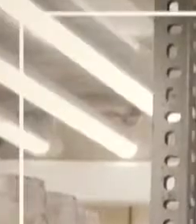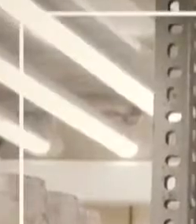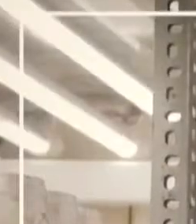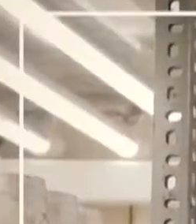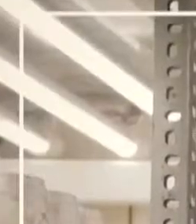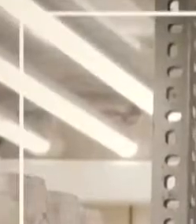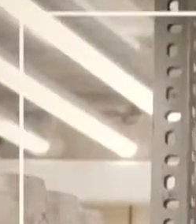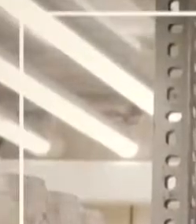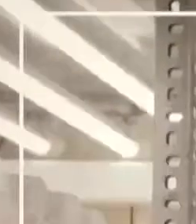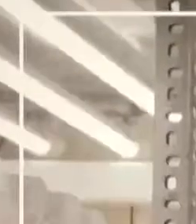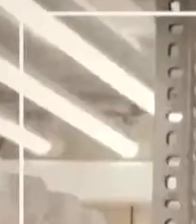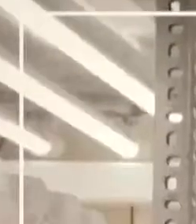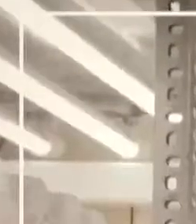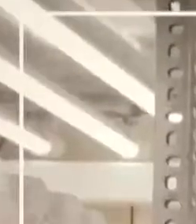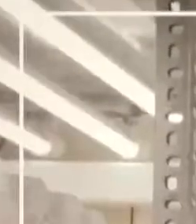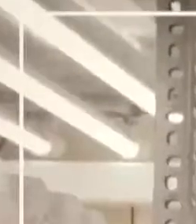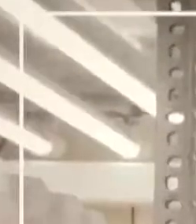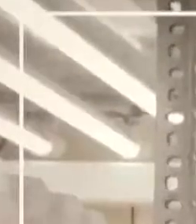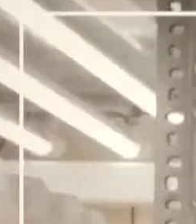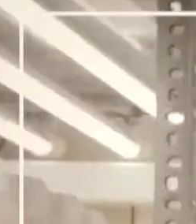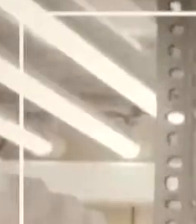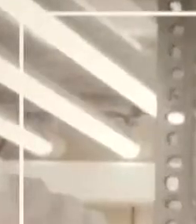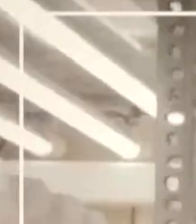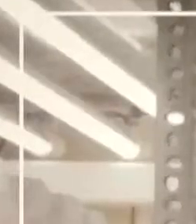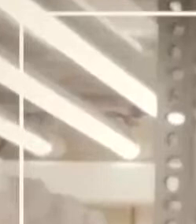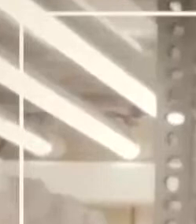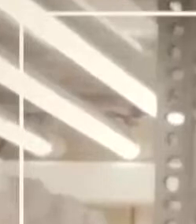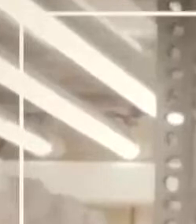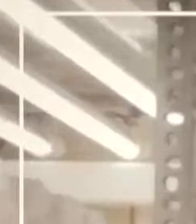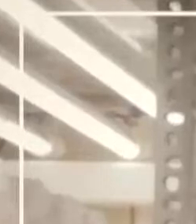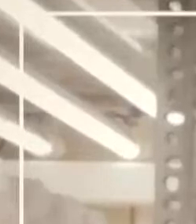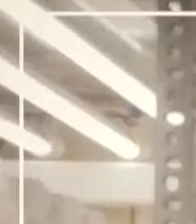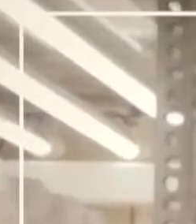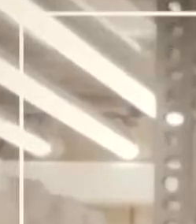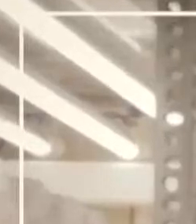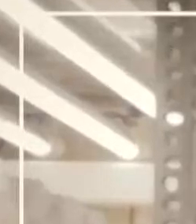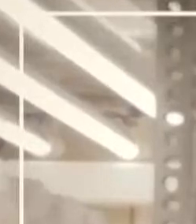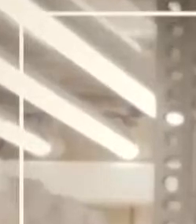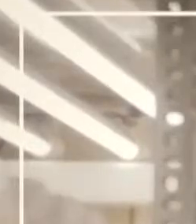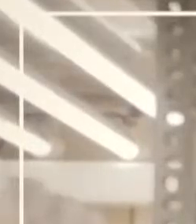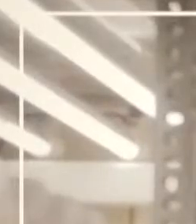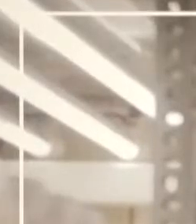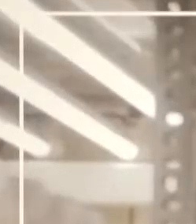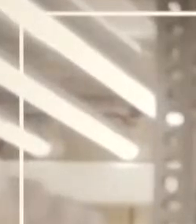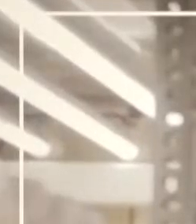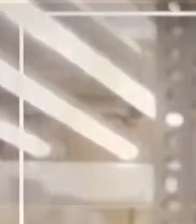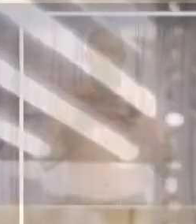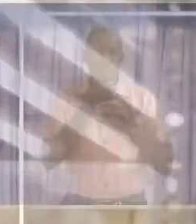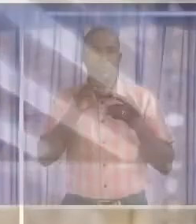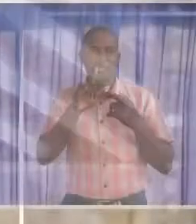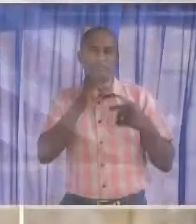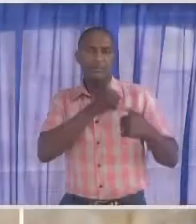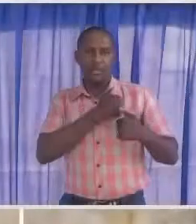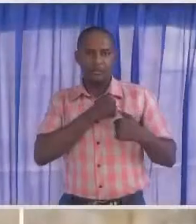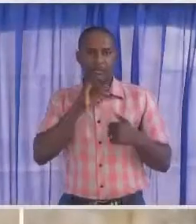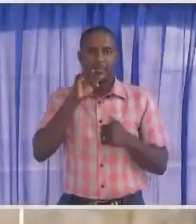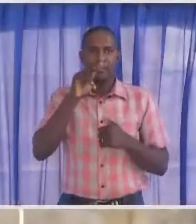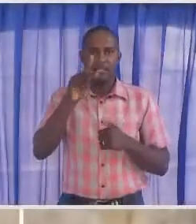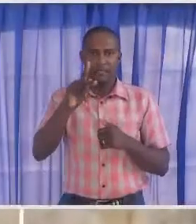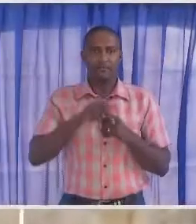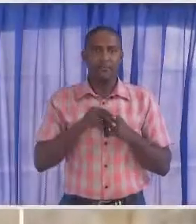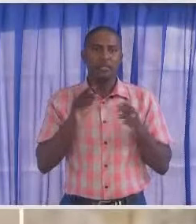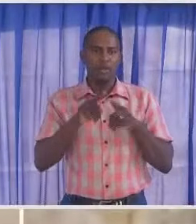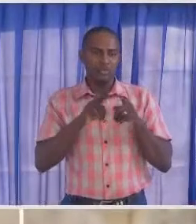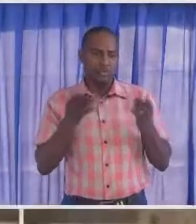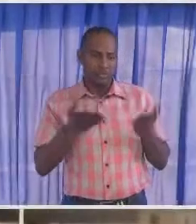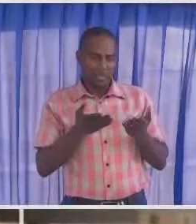My name is Cliff Riley, the Chief Operations Officer for New Leaf Canada Inc. and the CEO for Research and Product Development Solutions here in Jamaica.